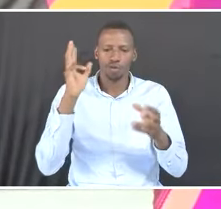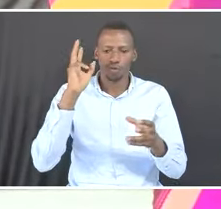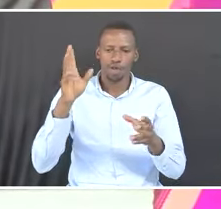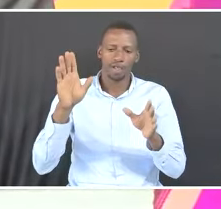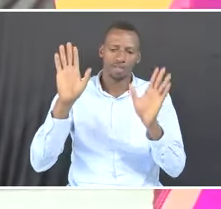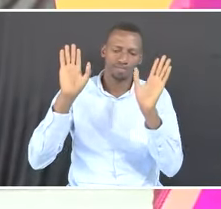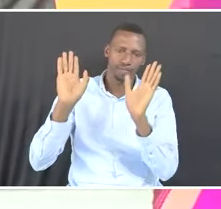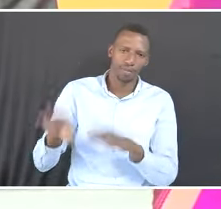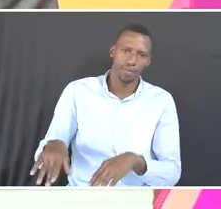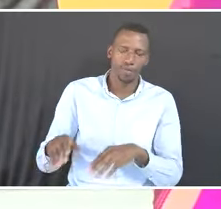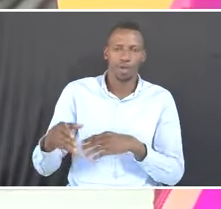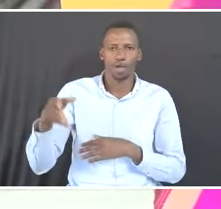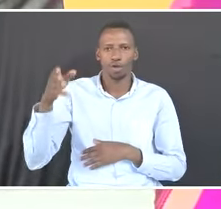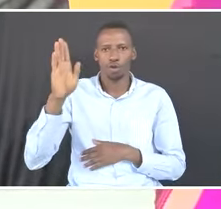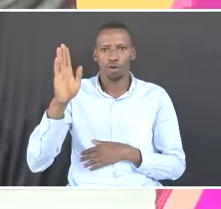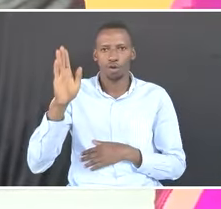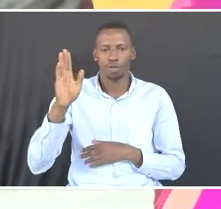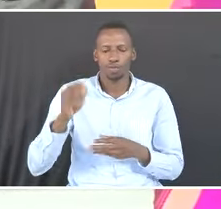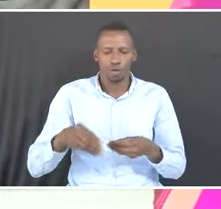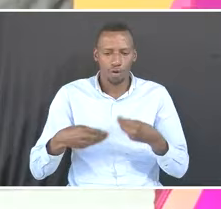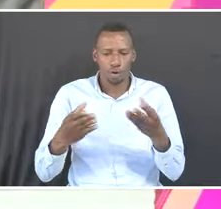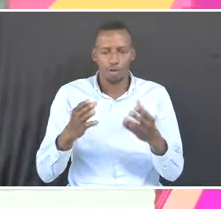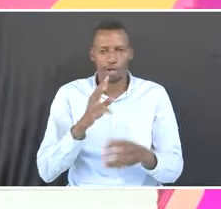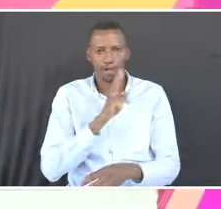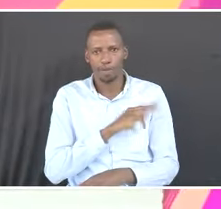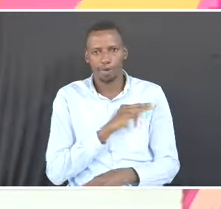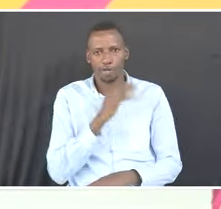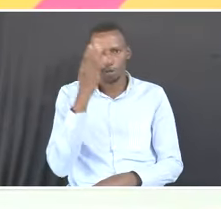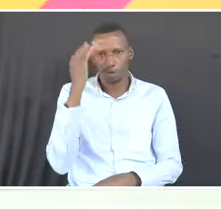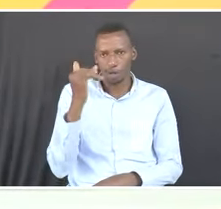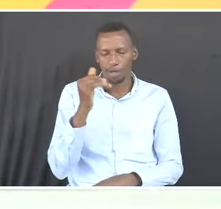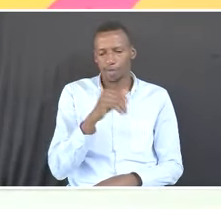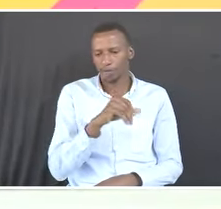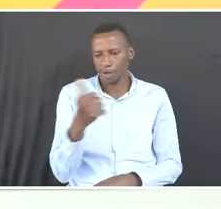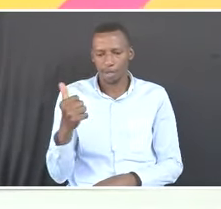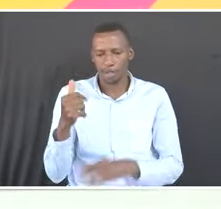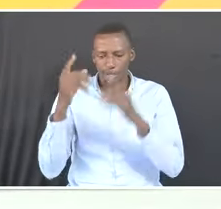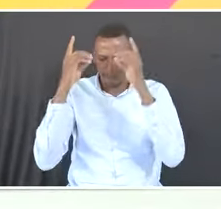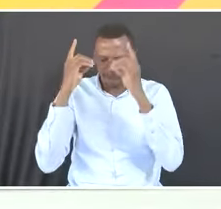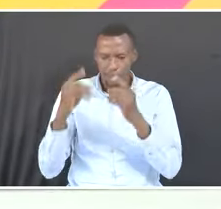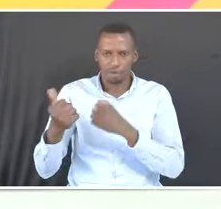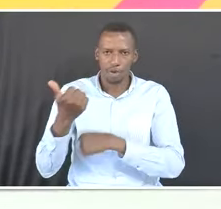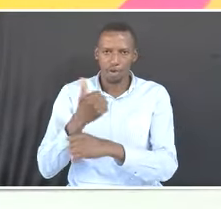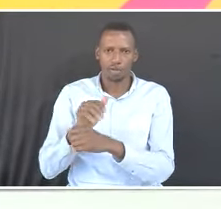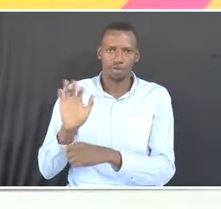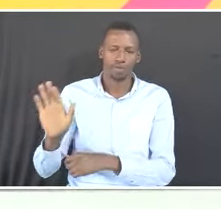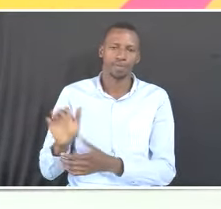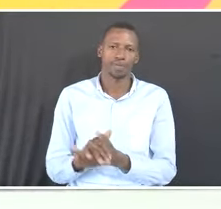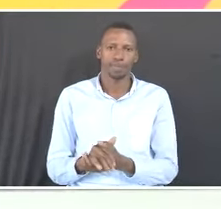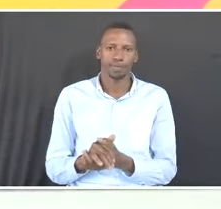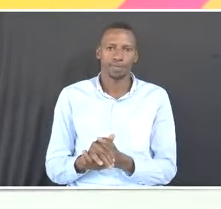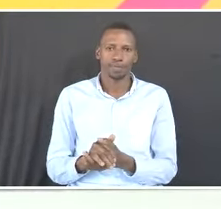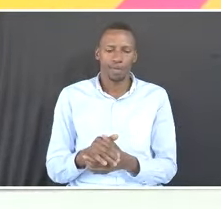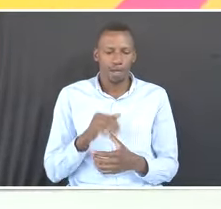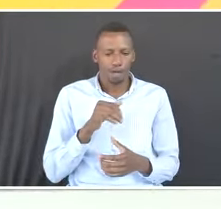despise God's offered mercy because others choose to do so. Let us not fall a